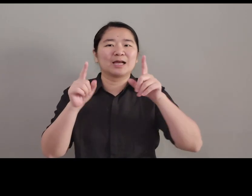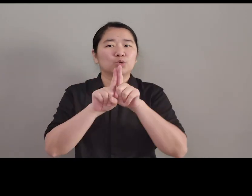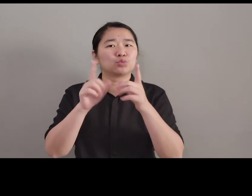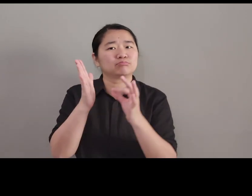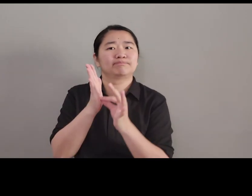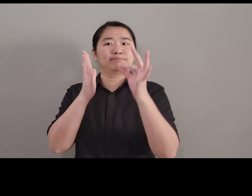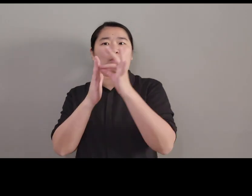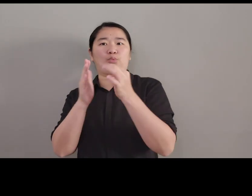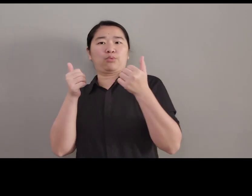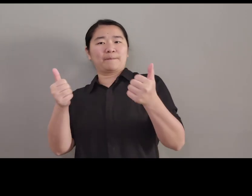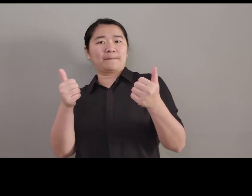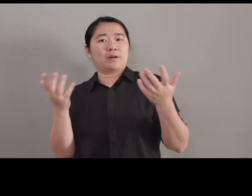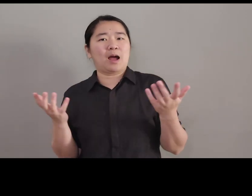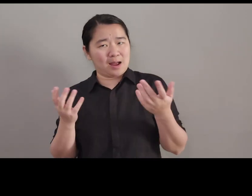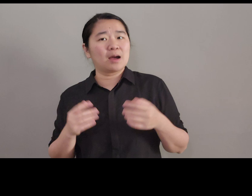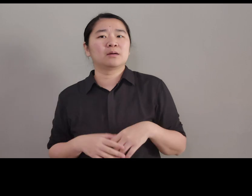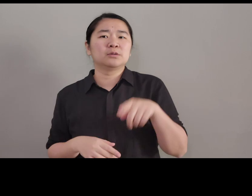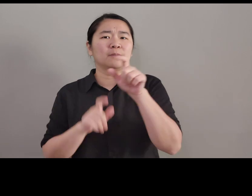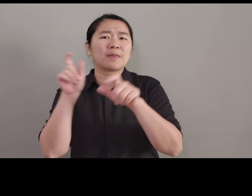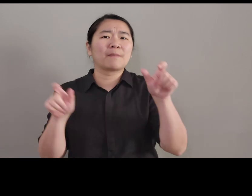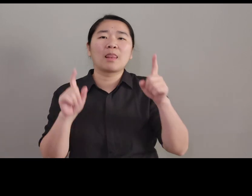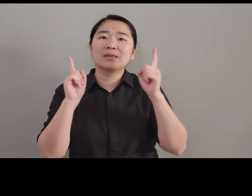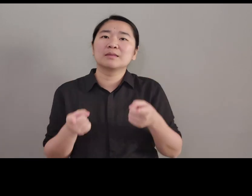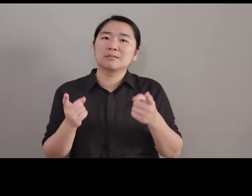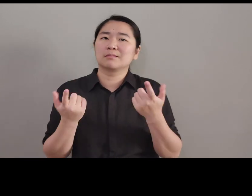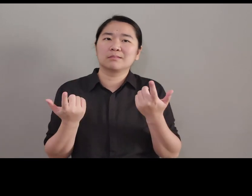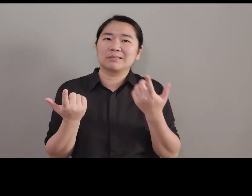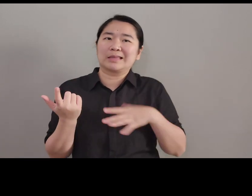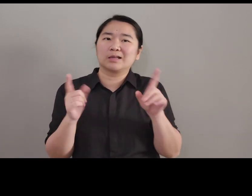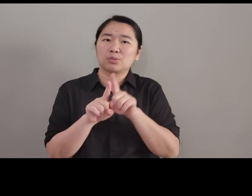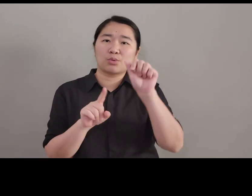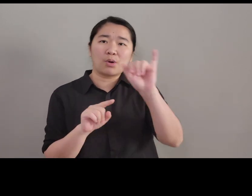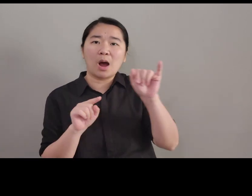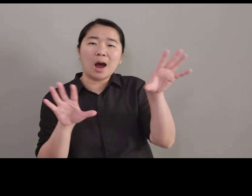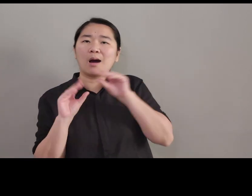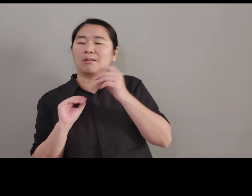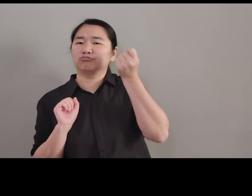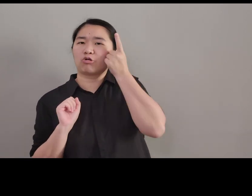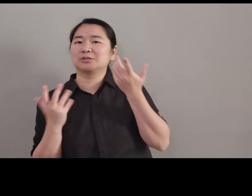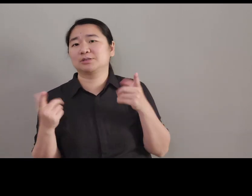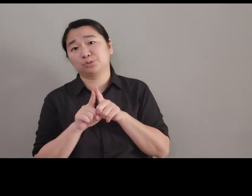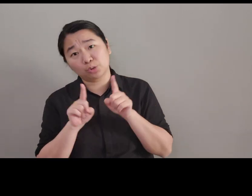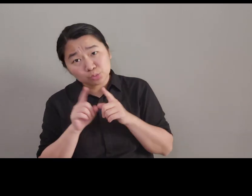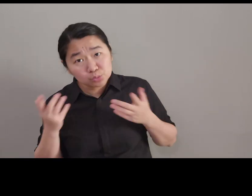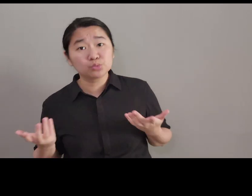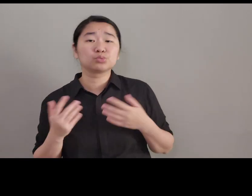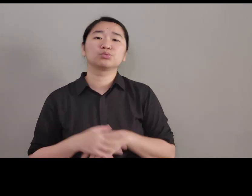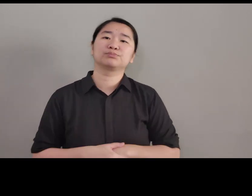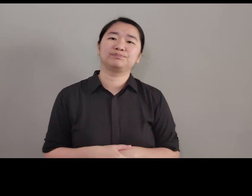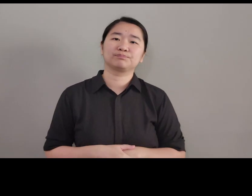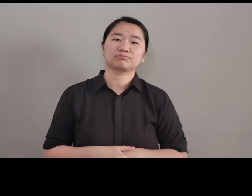well, for sure. So that's very, very good points. And Wilco, not only technology